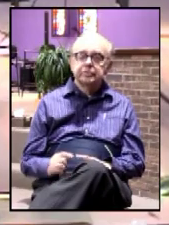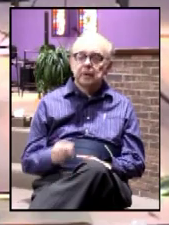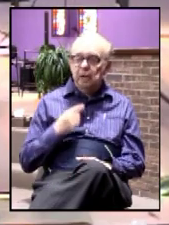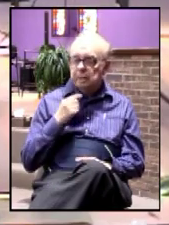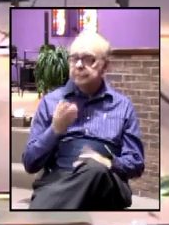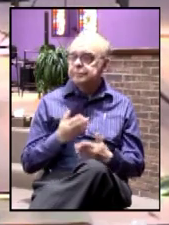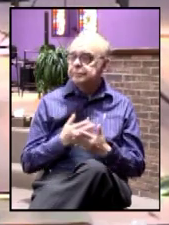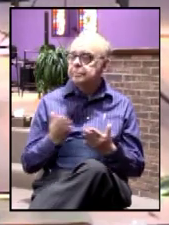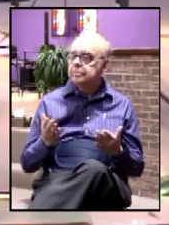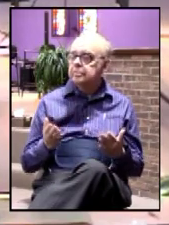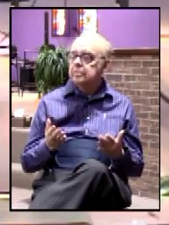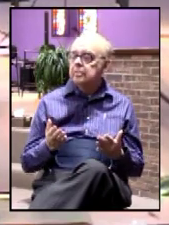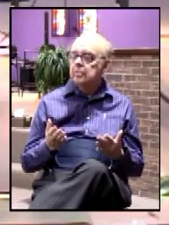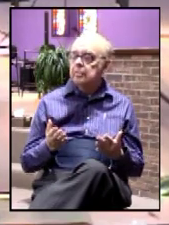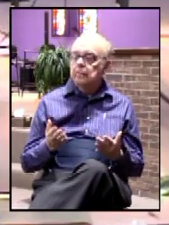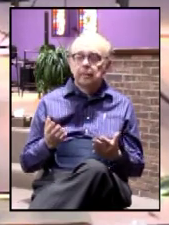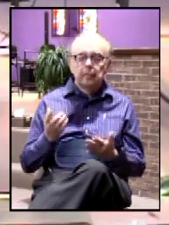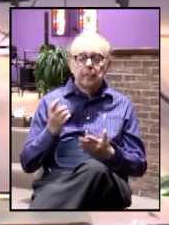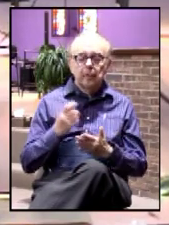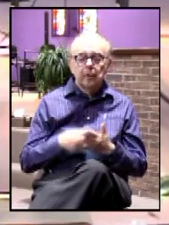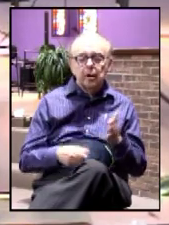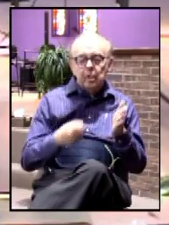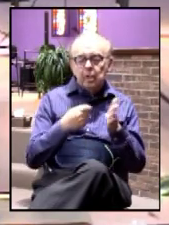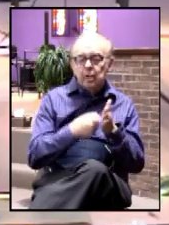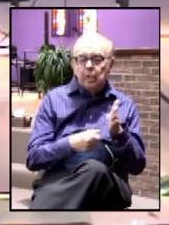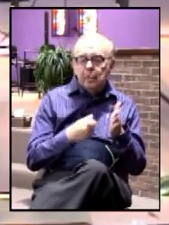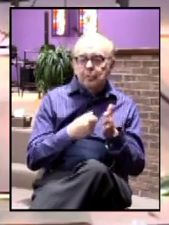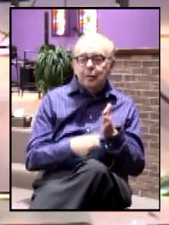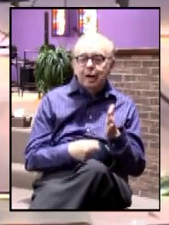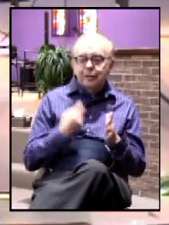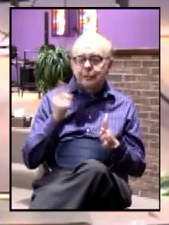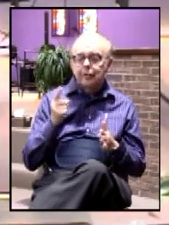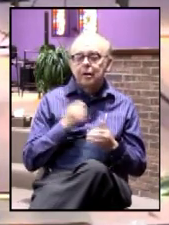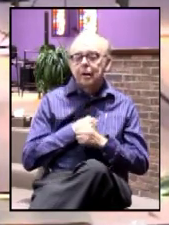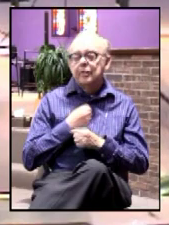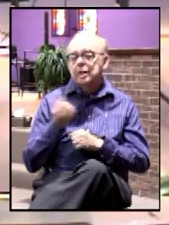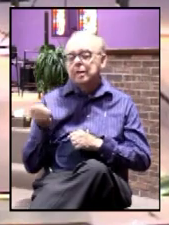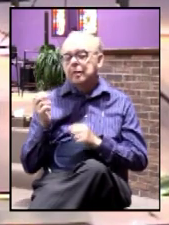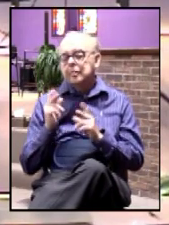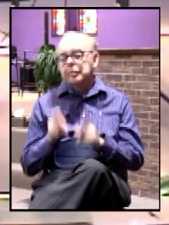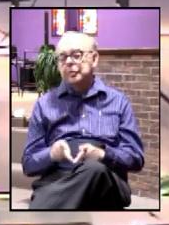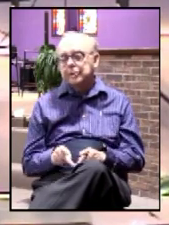But let me say this to you. What's the price tag for loving somebody?